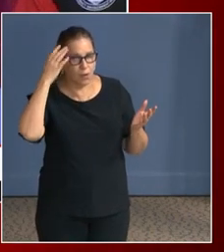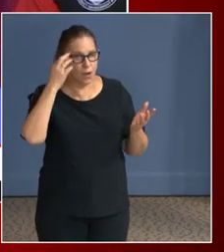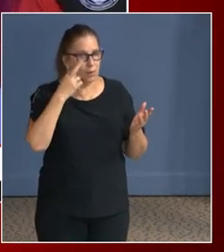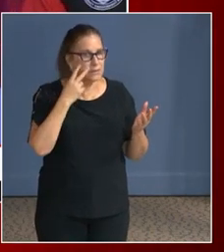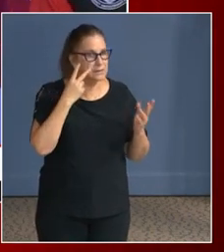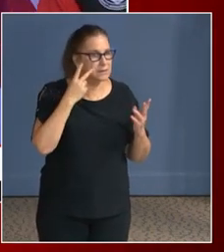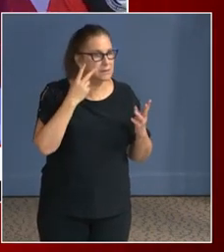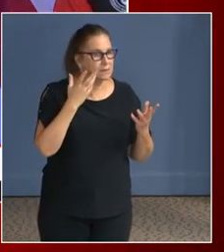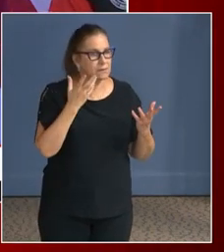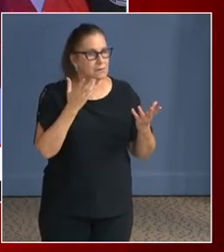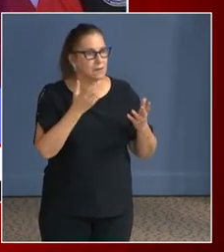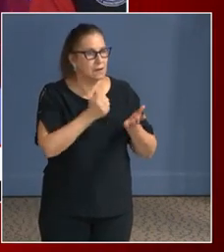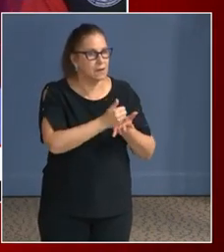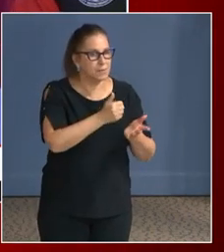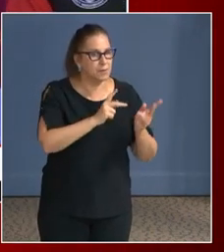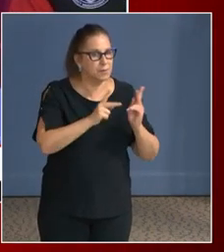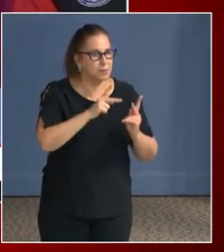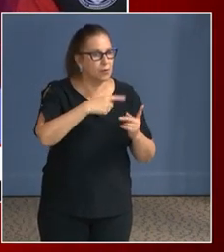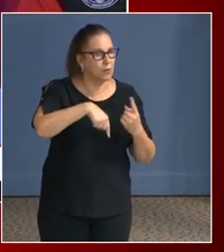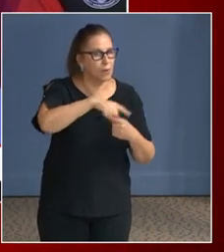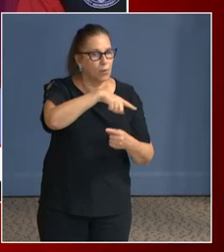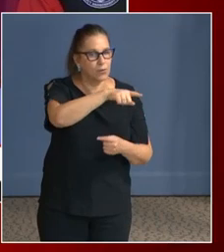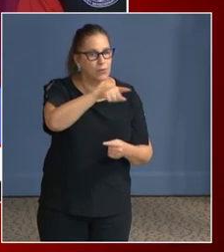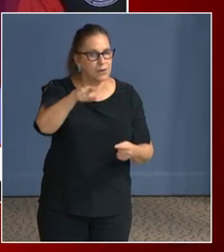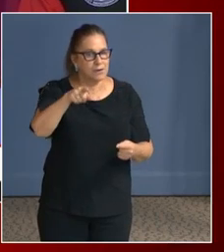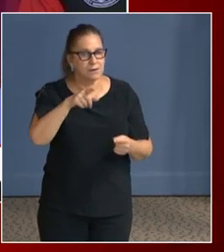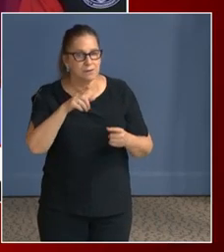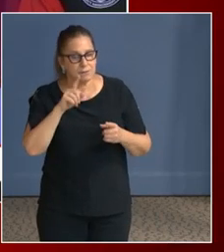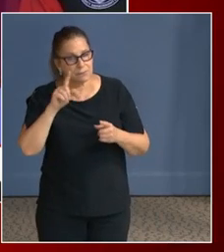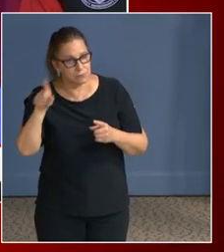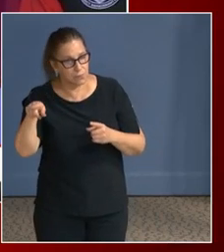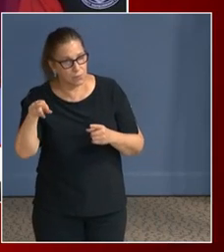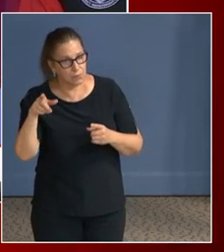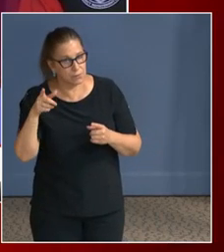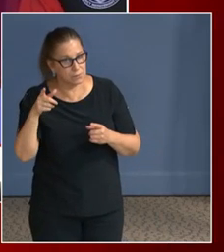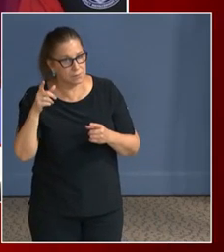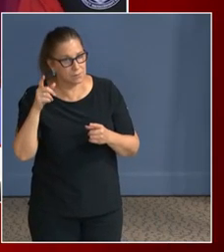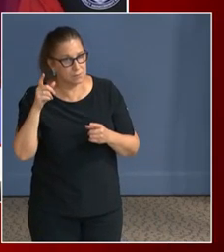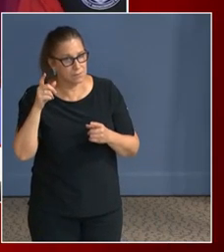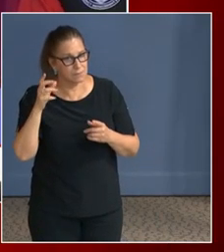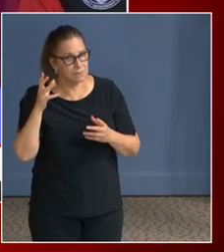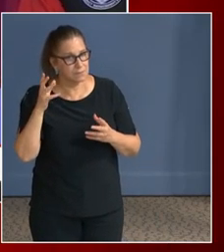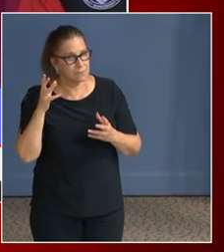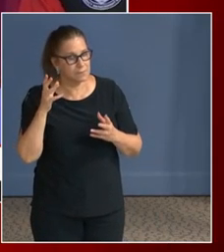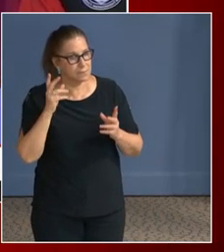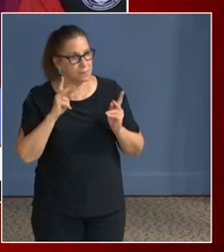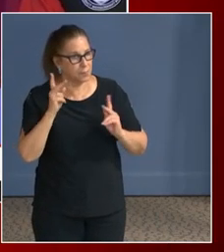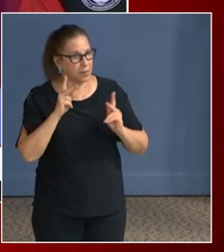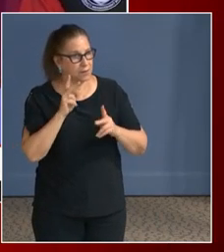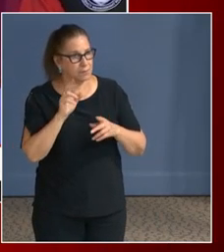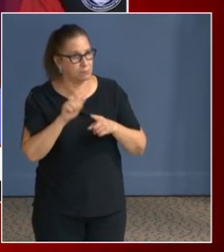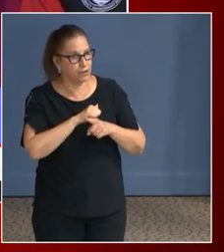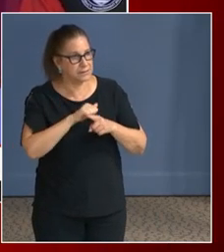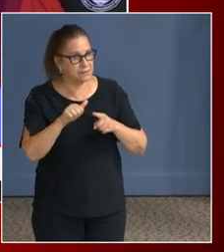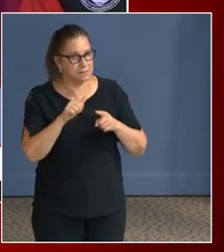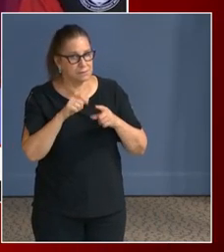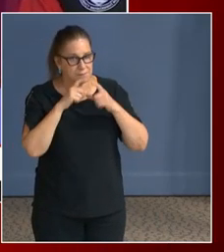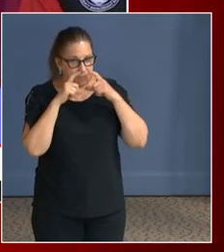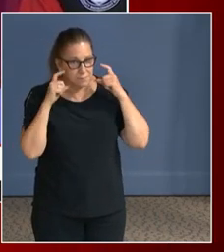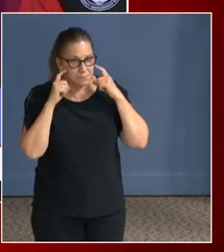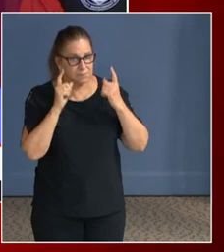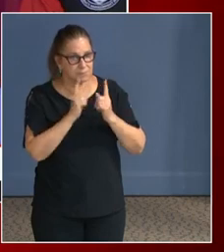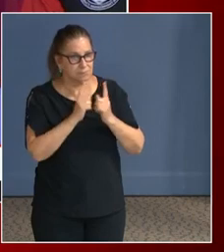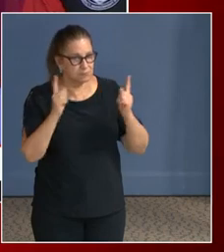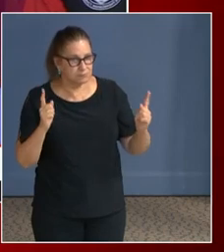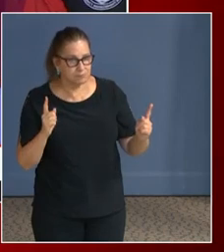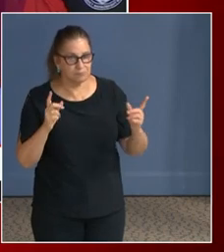you? If you go downtown, do you know if you're going to be able to social distance? Do you know if you'll be getting on a